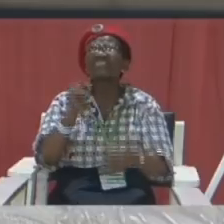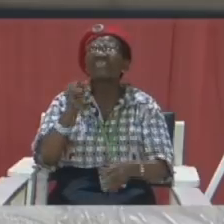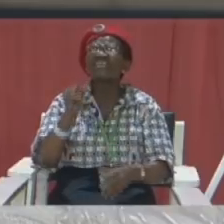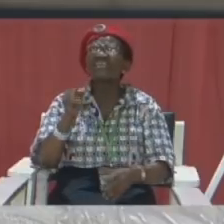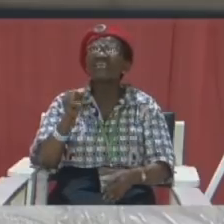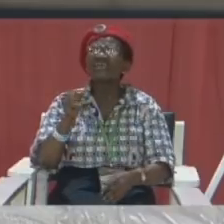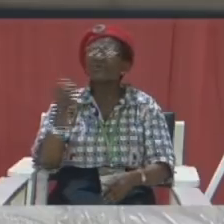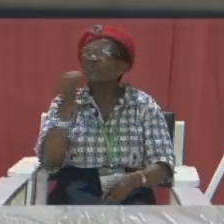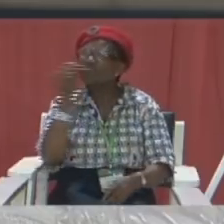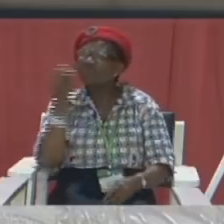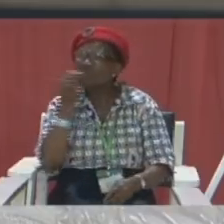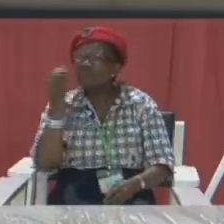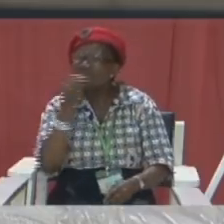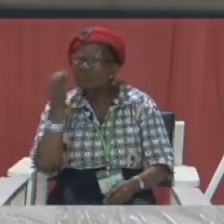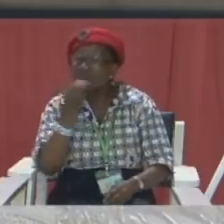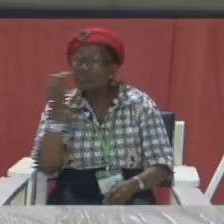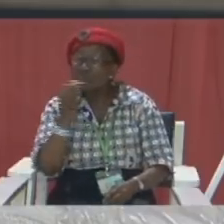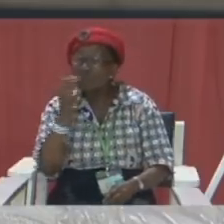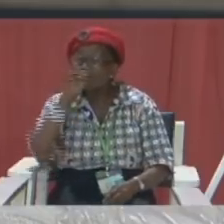re.